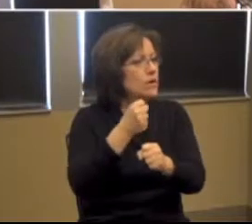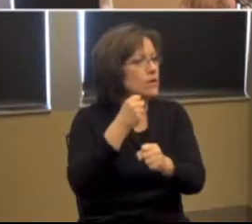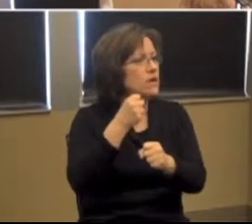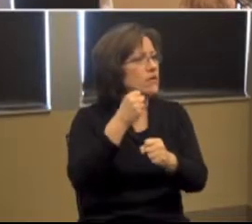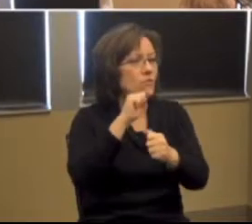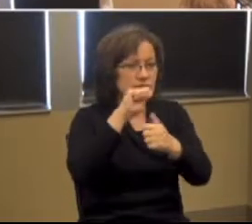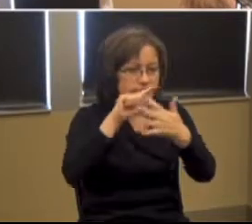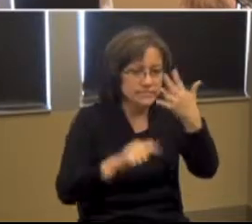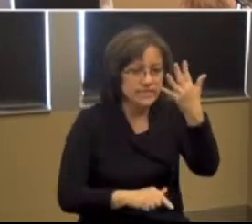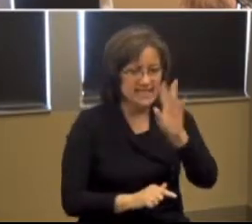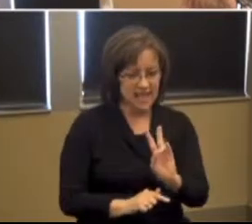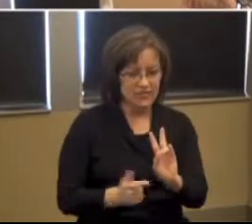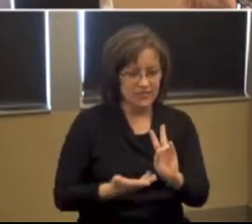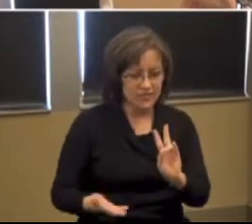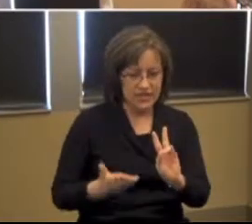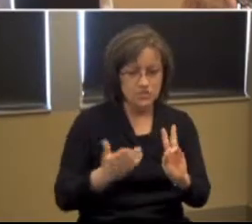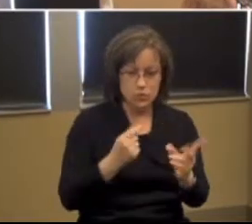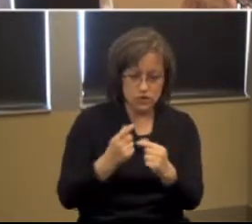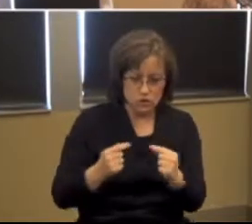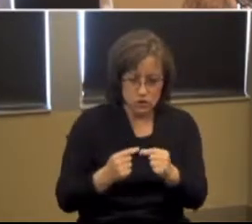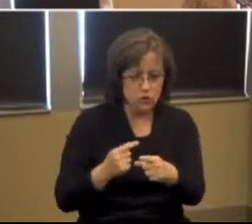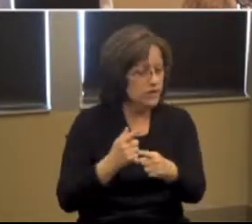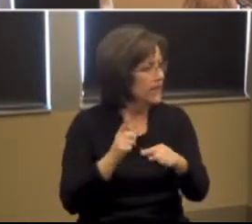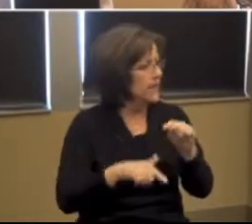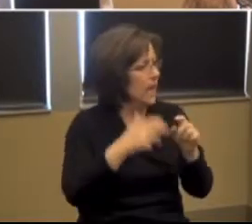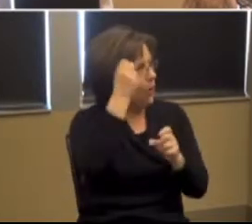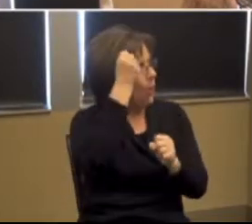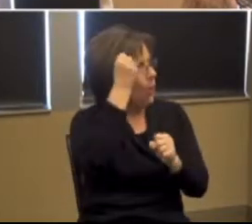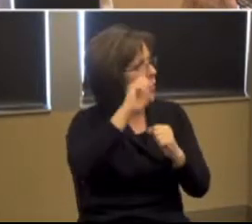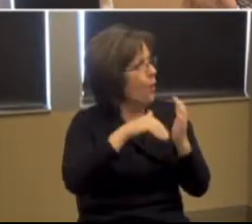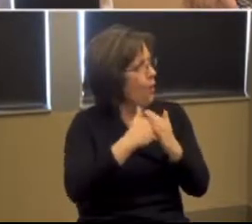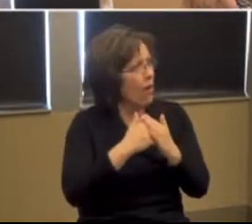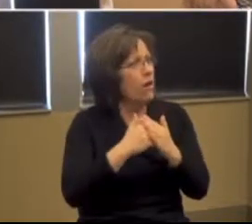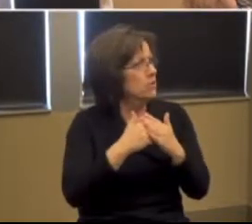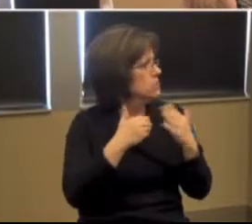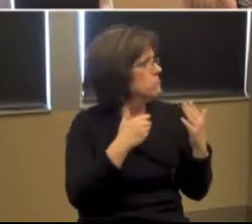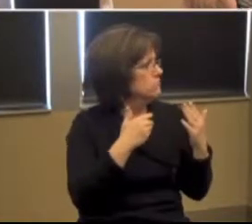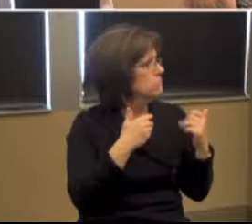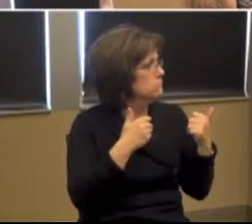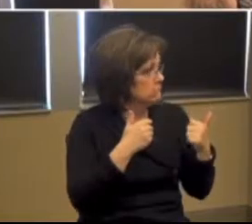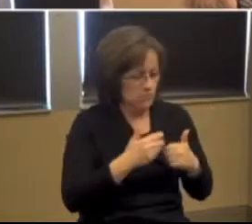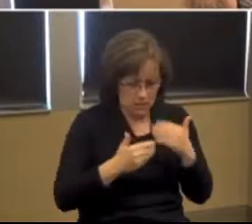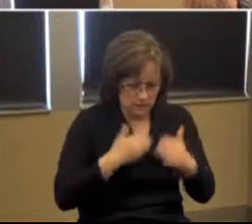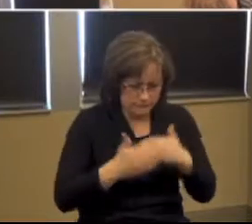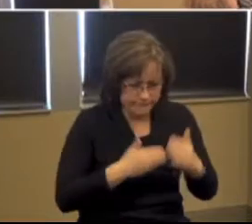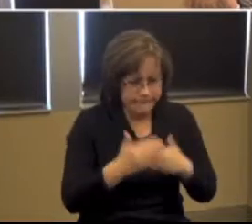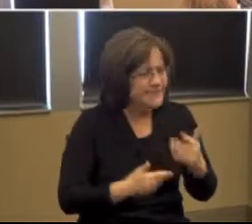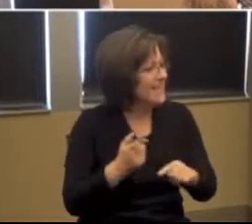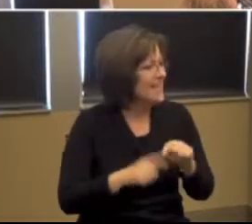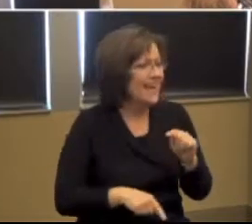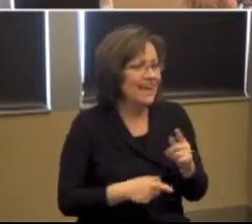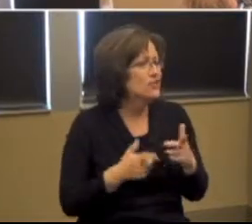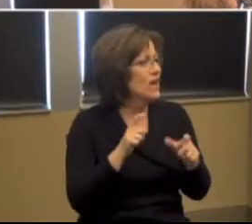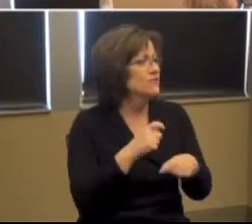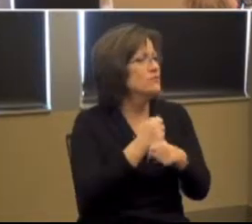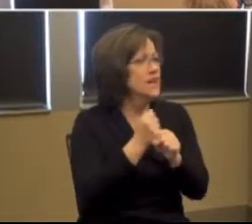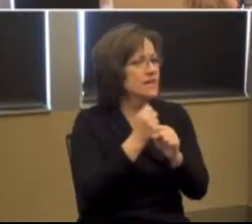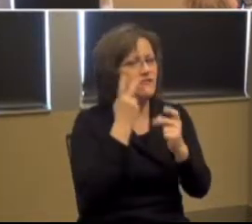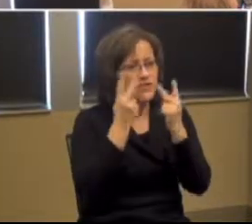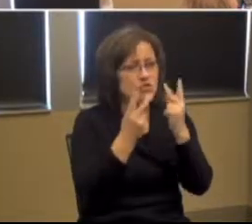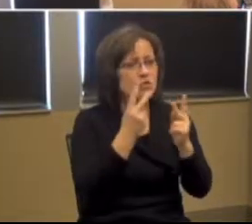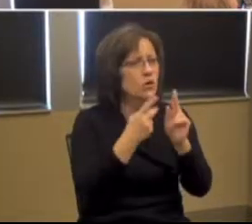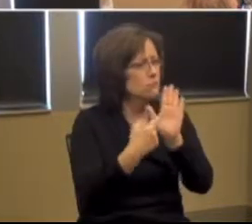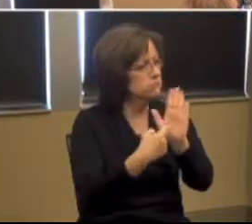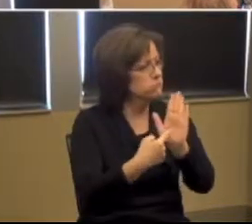you have to make it visual and concrete. And this happens a lot. I think we